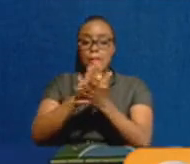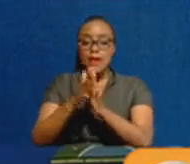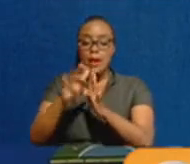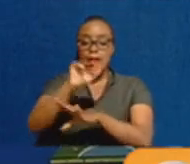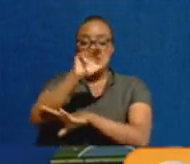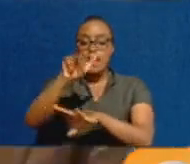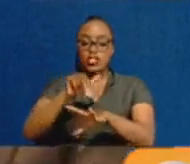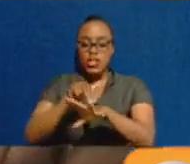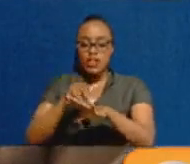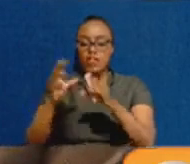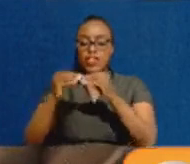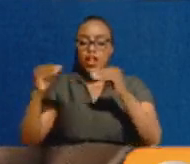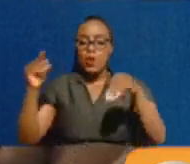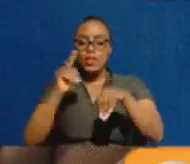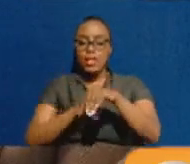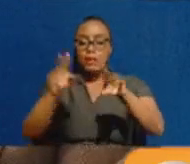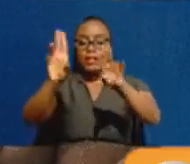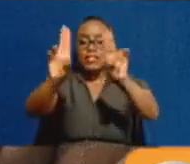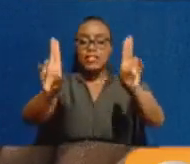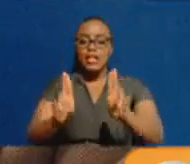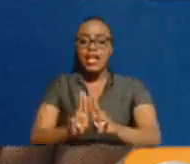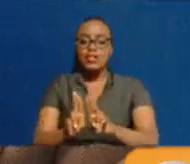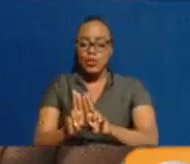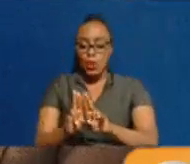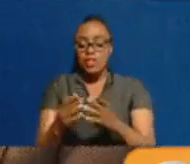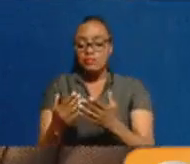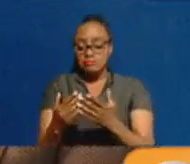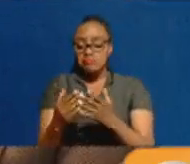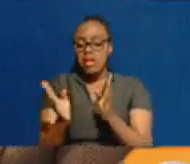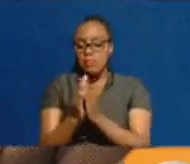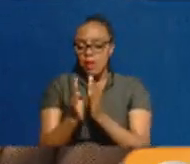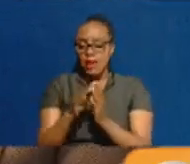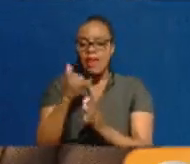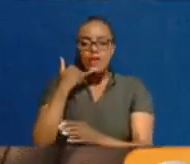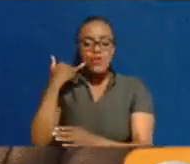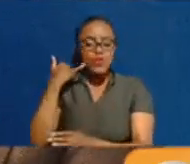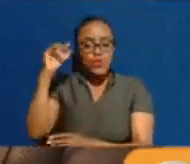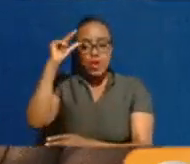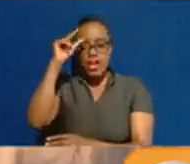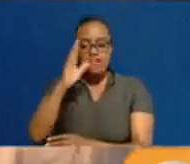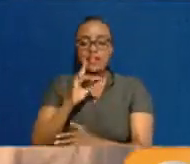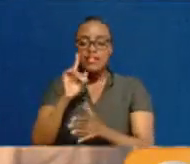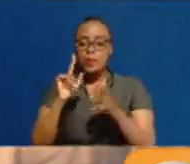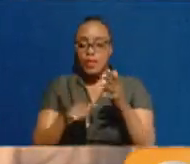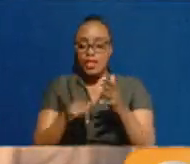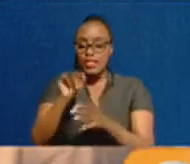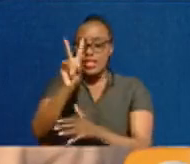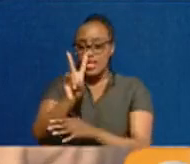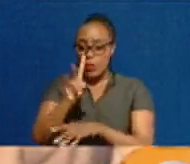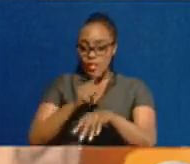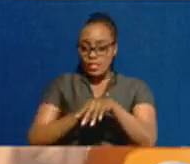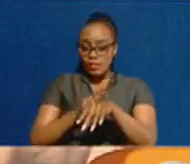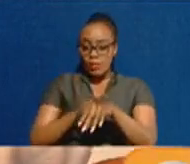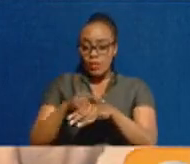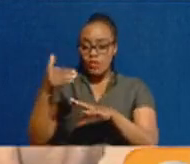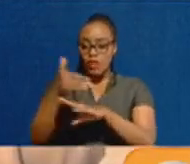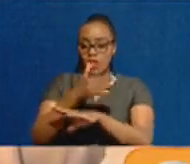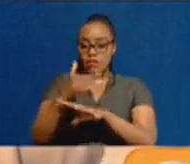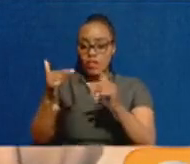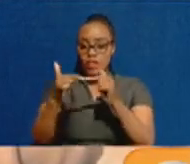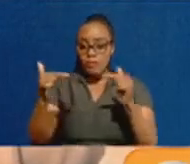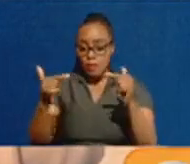national and, in the long run, international event. Nakuru Governor Susan Kihika saying that the second edition of the marathon will